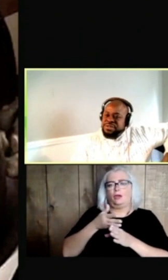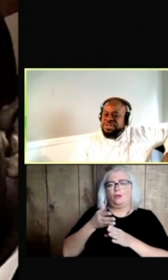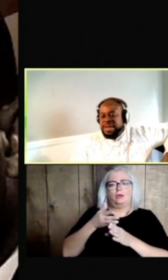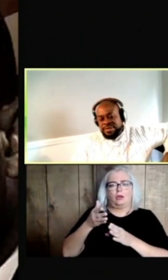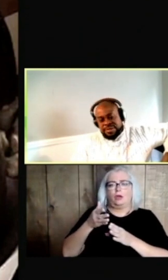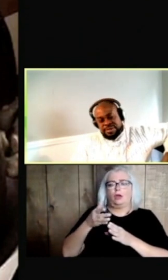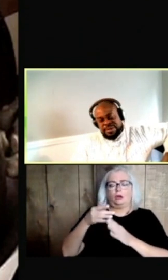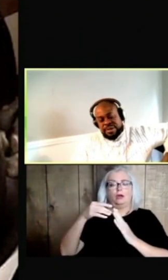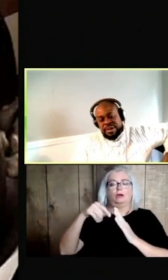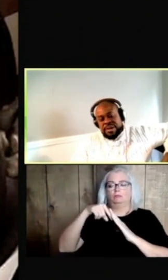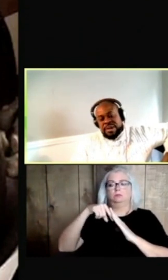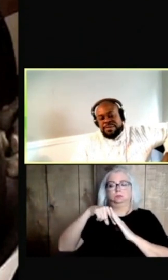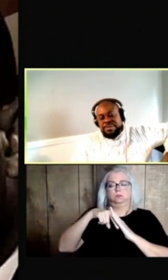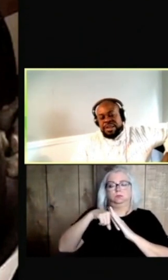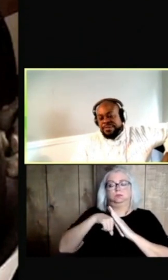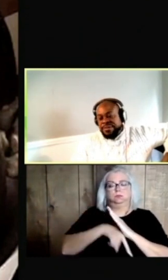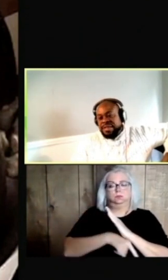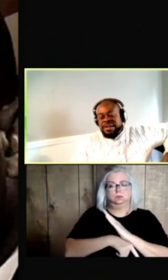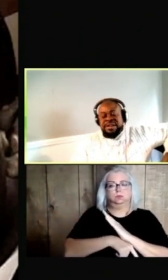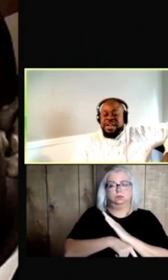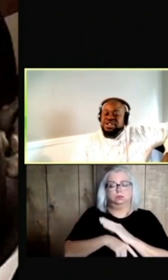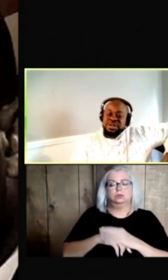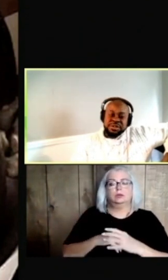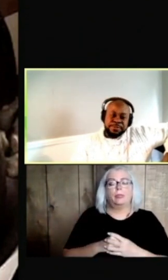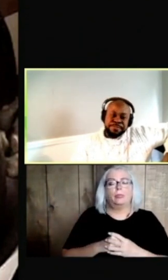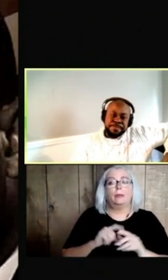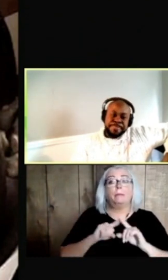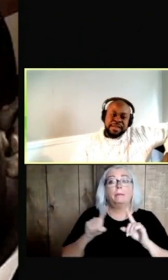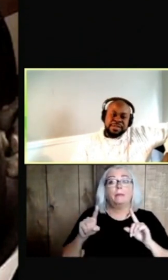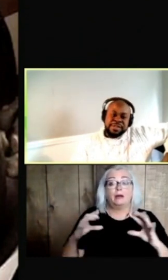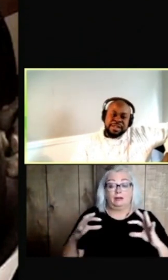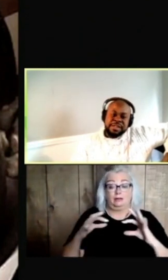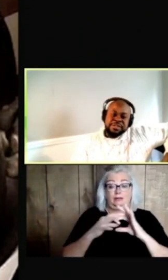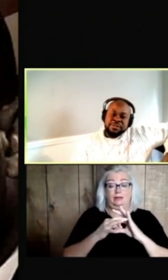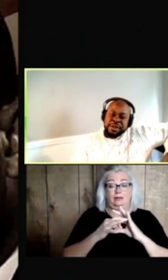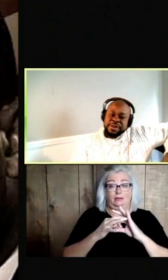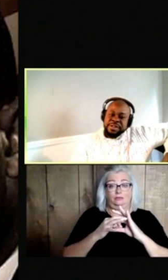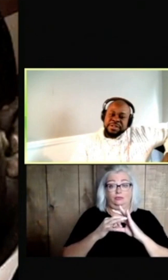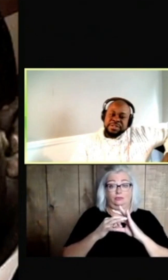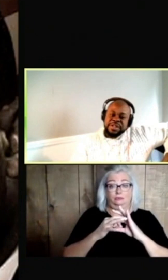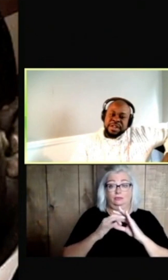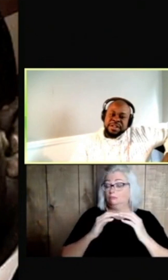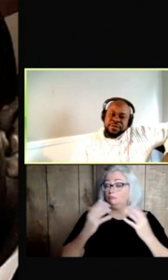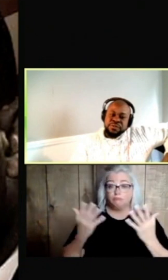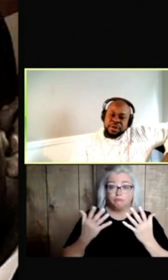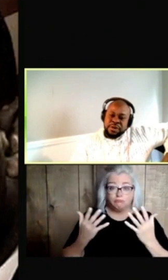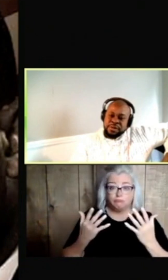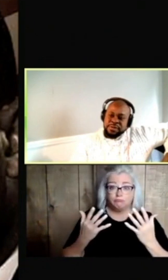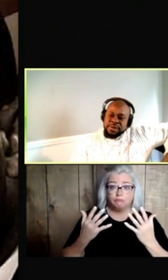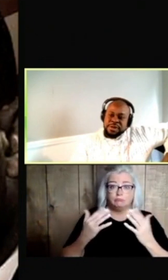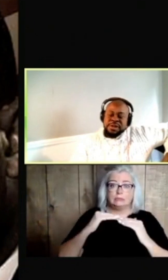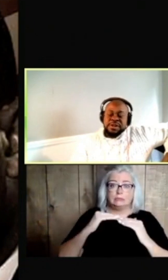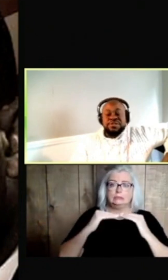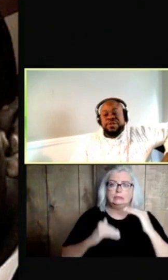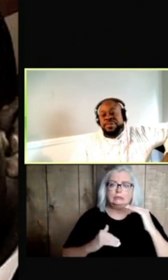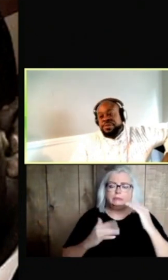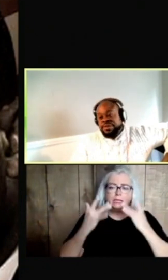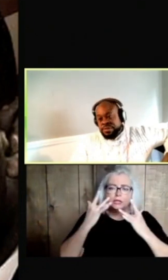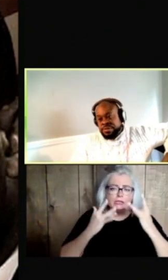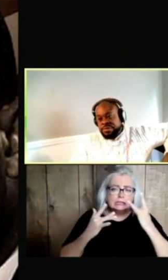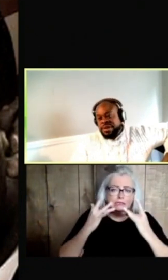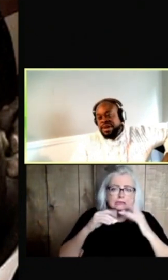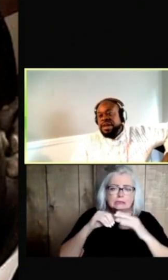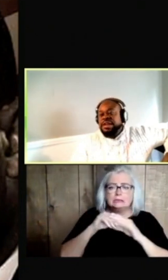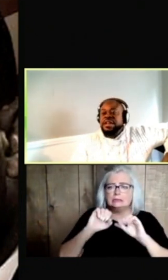in the social sciences. I believe that the connection, though, is that these disparities in society overall